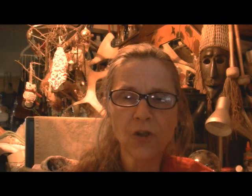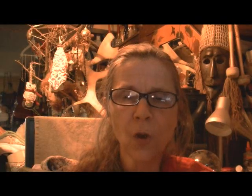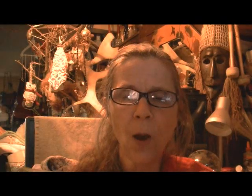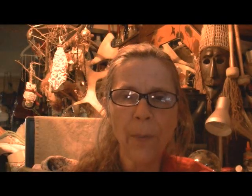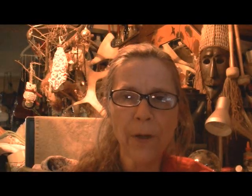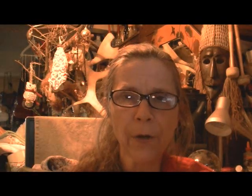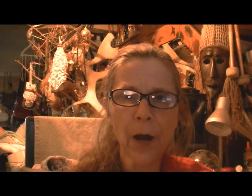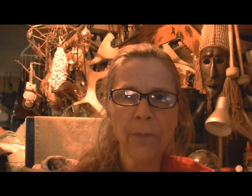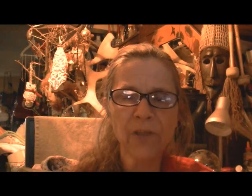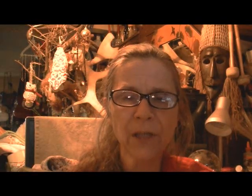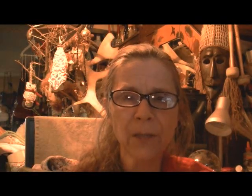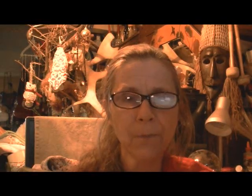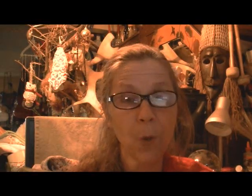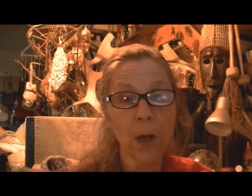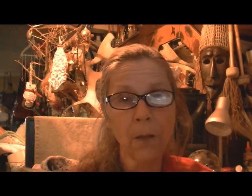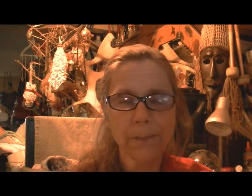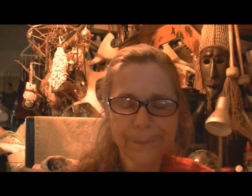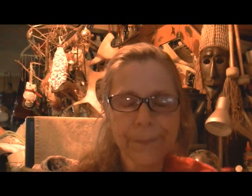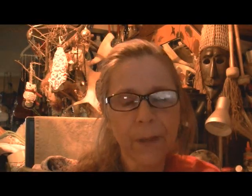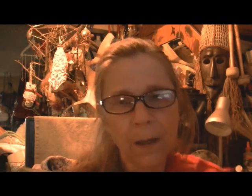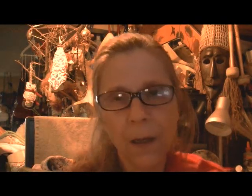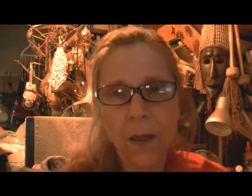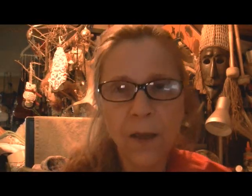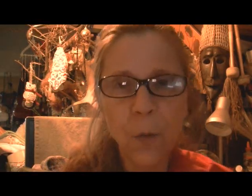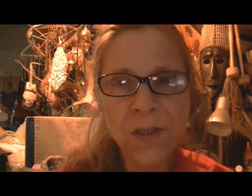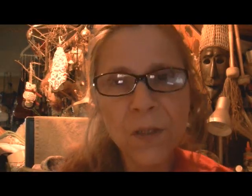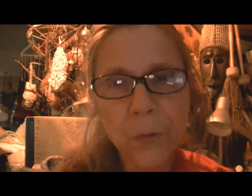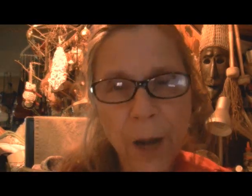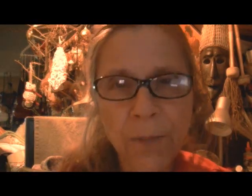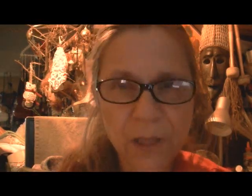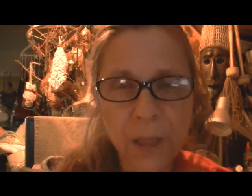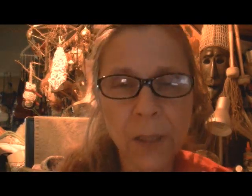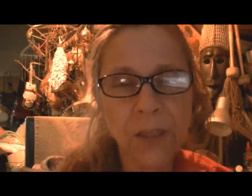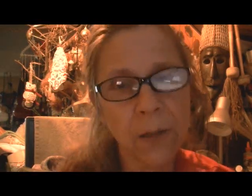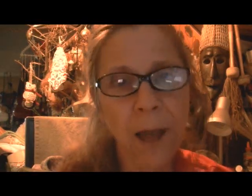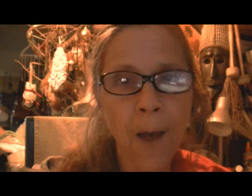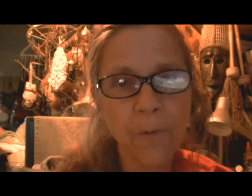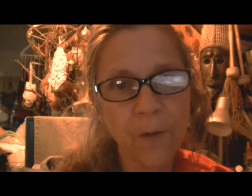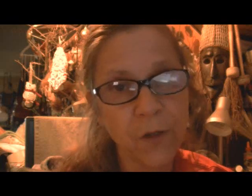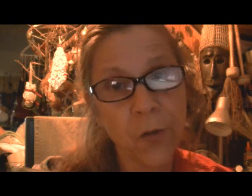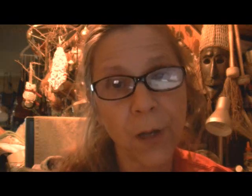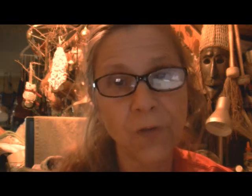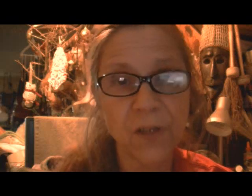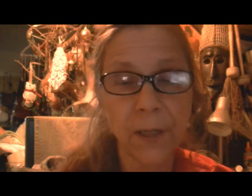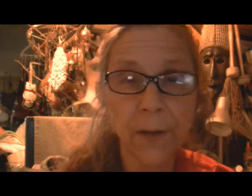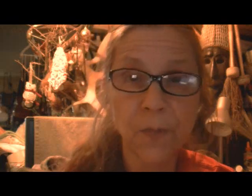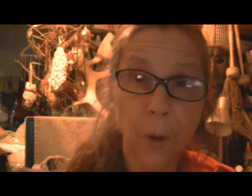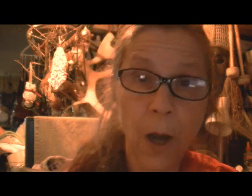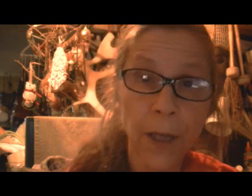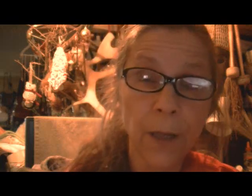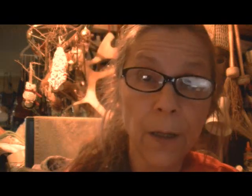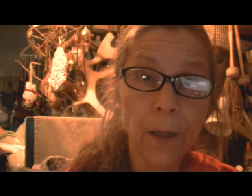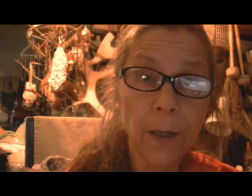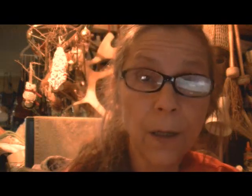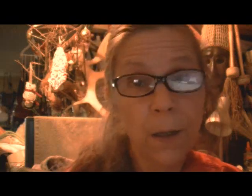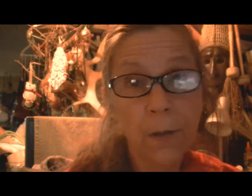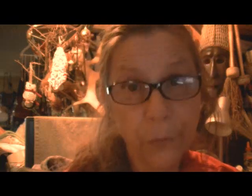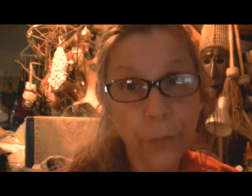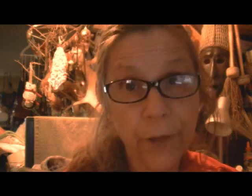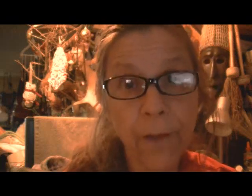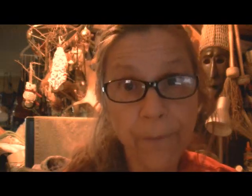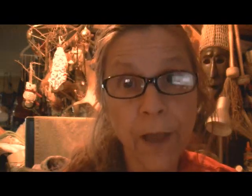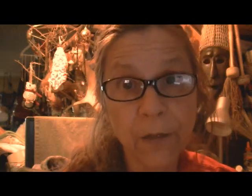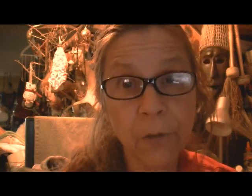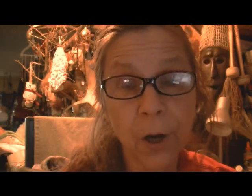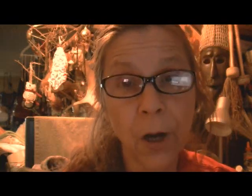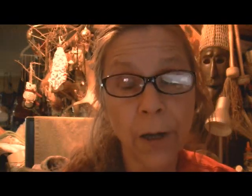guys show up at a crime scene. Well, it wasn't a crime scene until after they took out Ciera's body